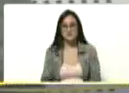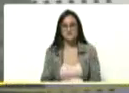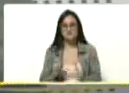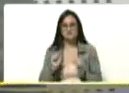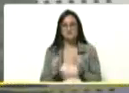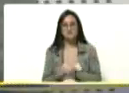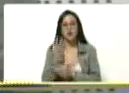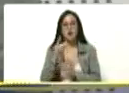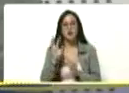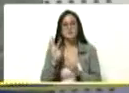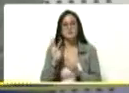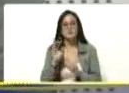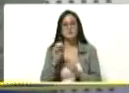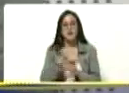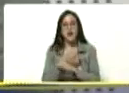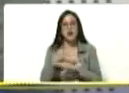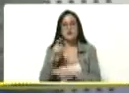TCP.